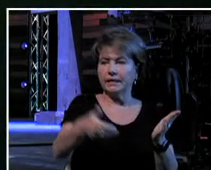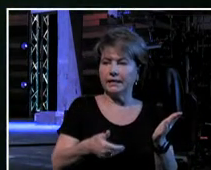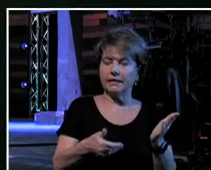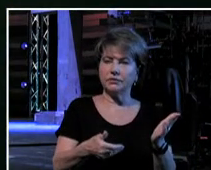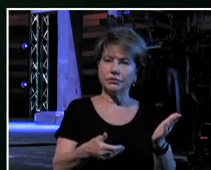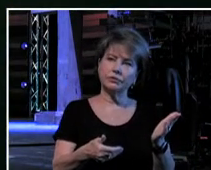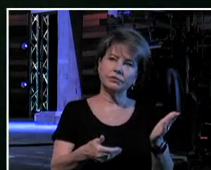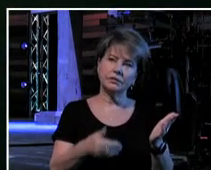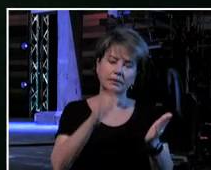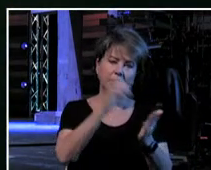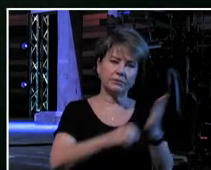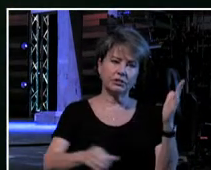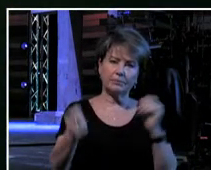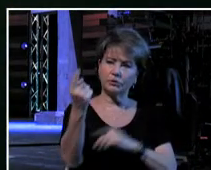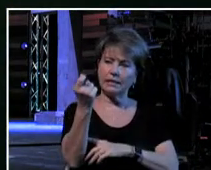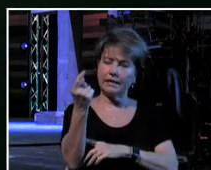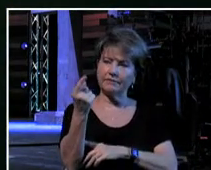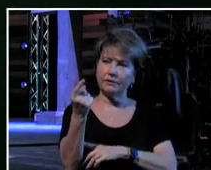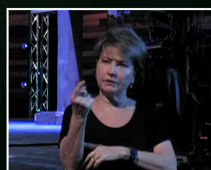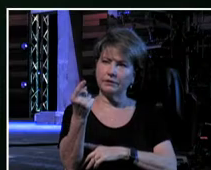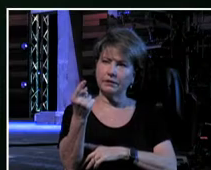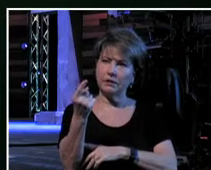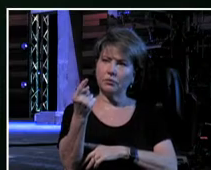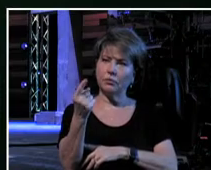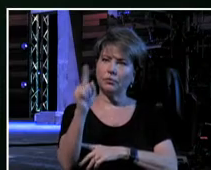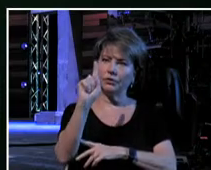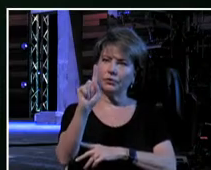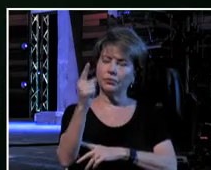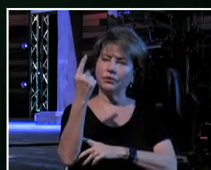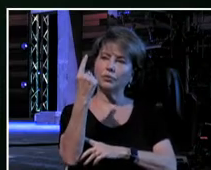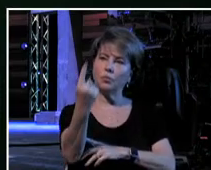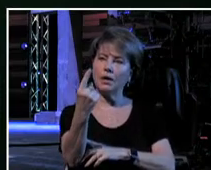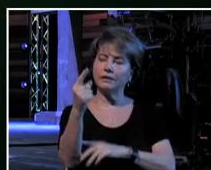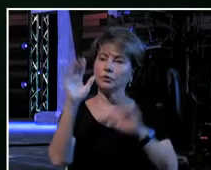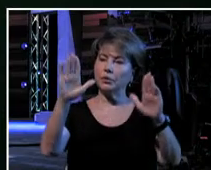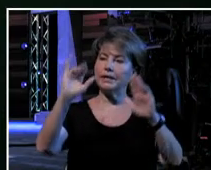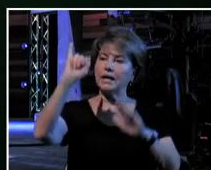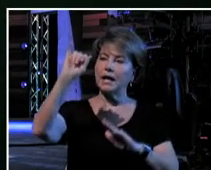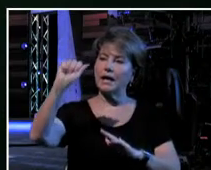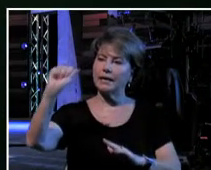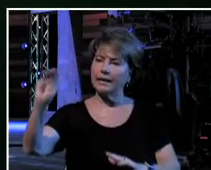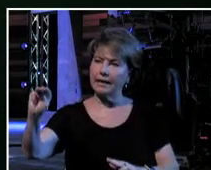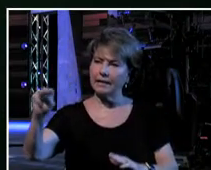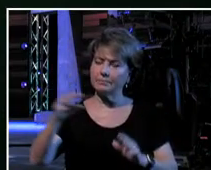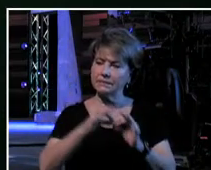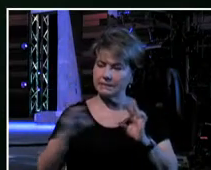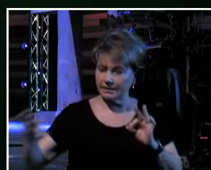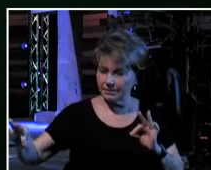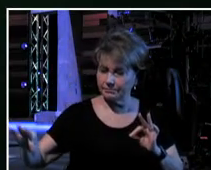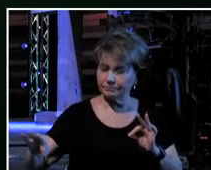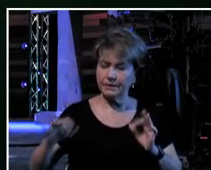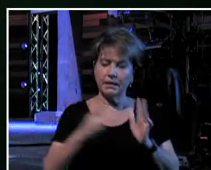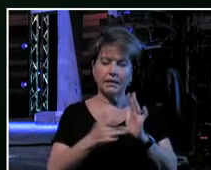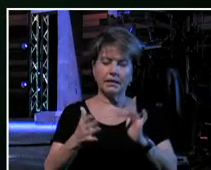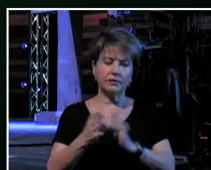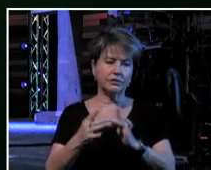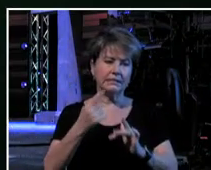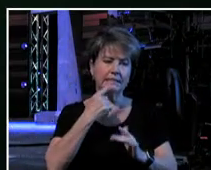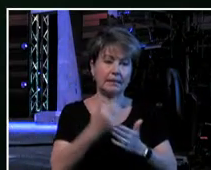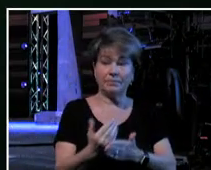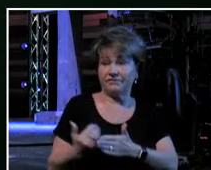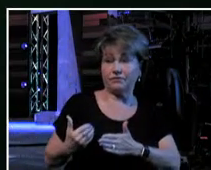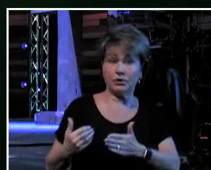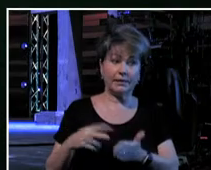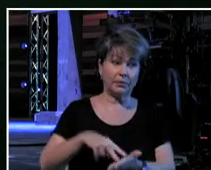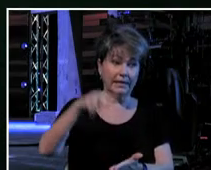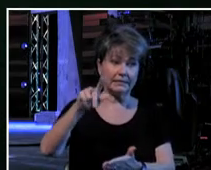in chapter 11 with one of the great I am statements, the identity statements of Jesus, where Jesus said before he raised Lazarus from the